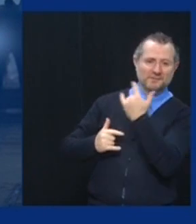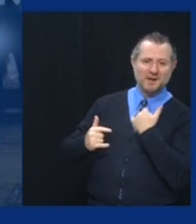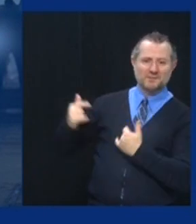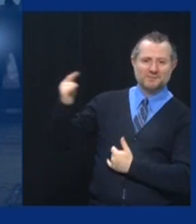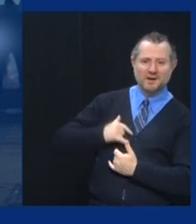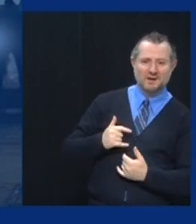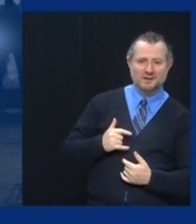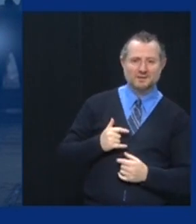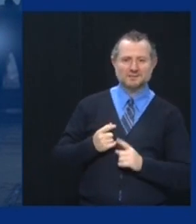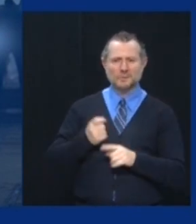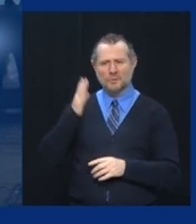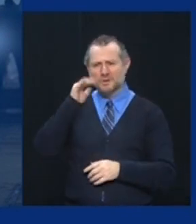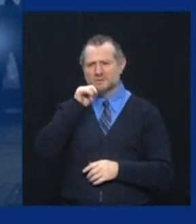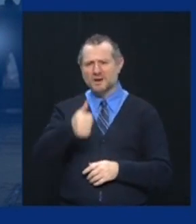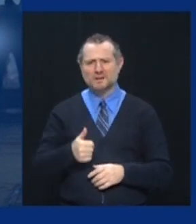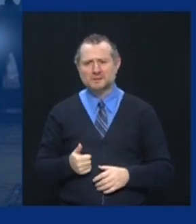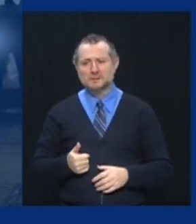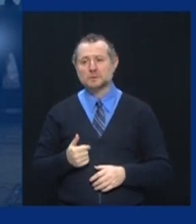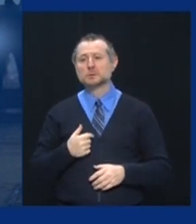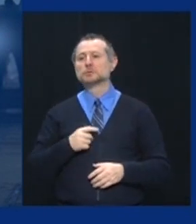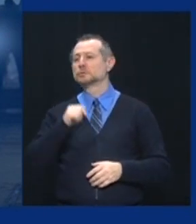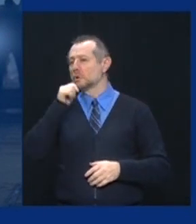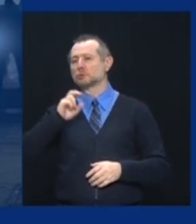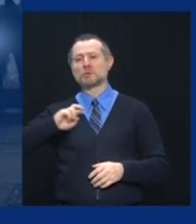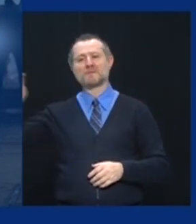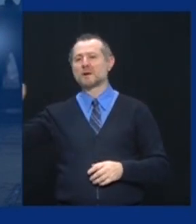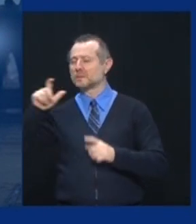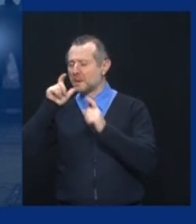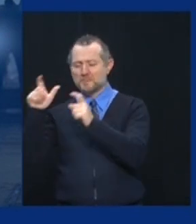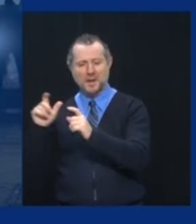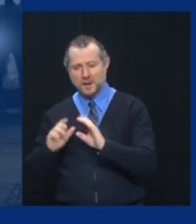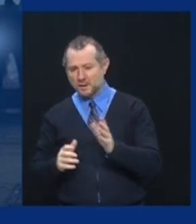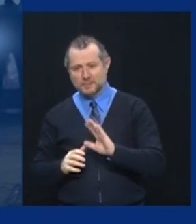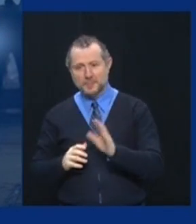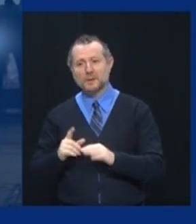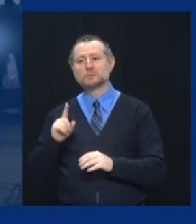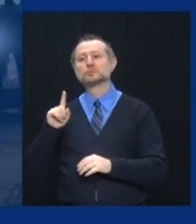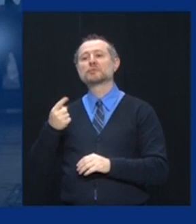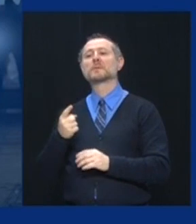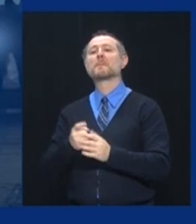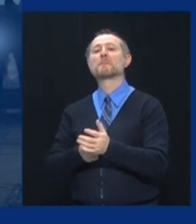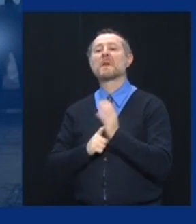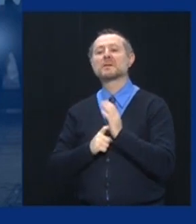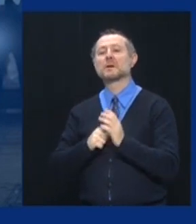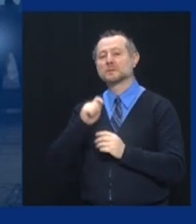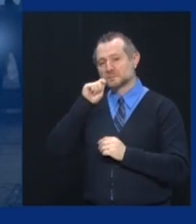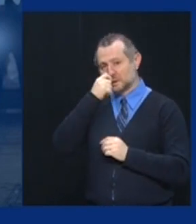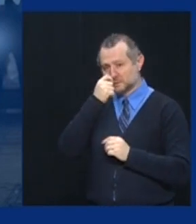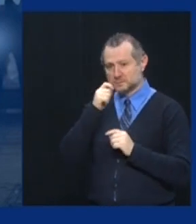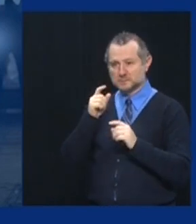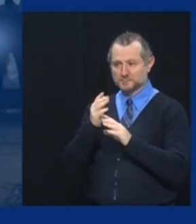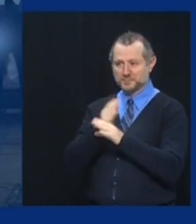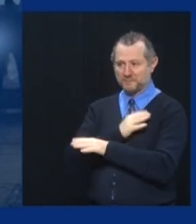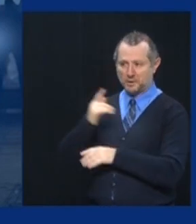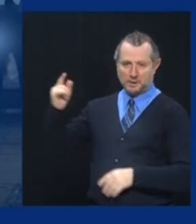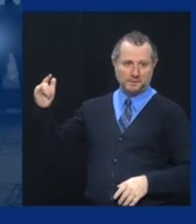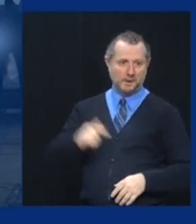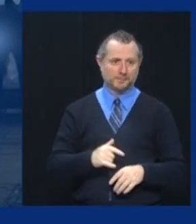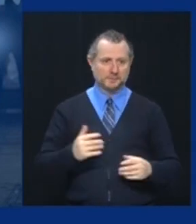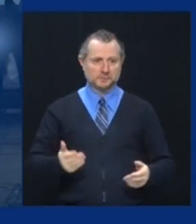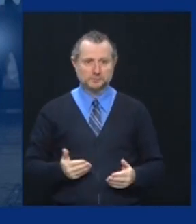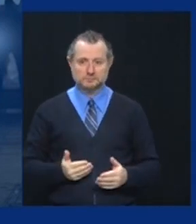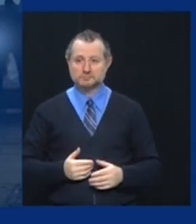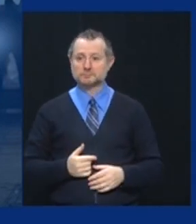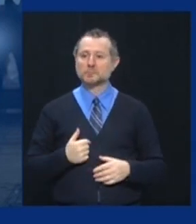Not a travel ban, just mandatory testing. We have gone through this. Just test